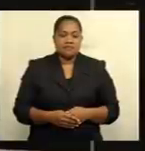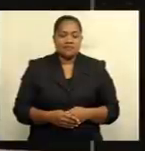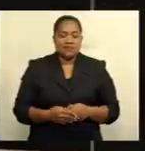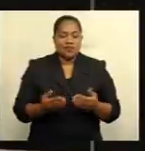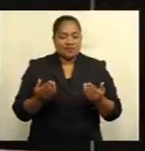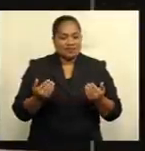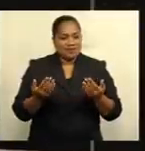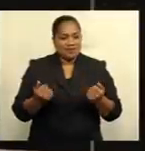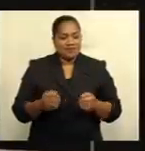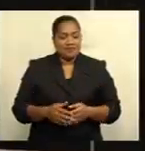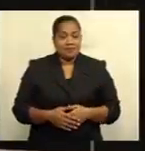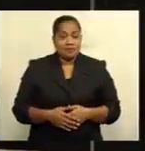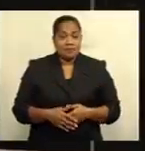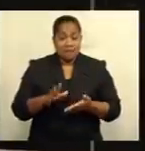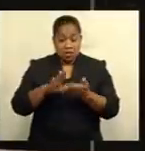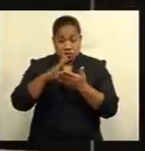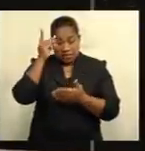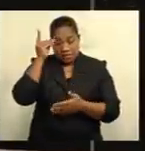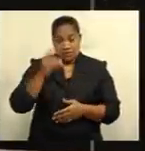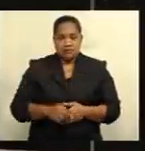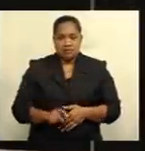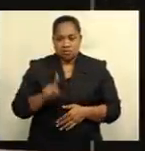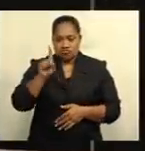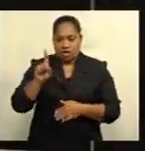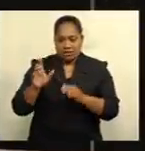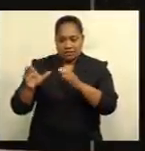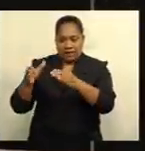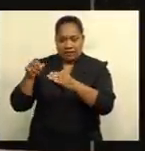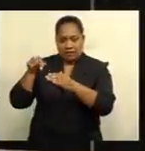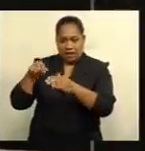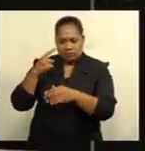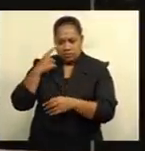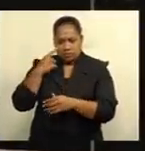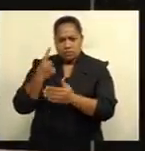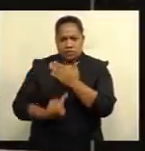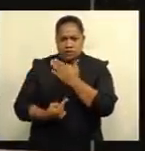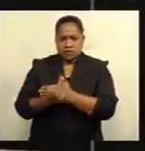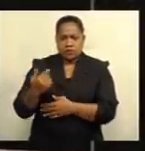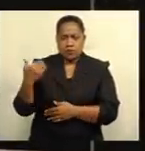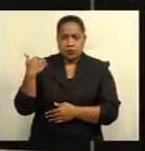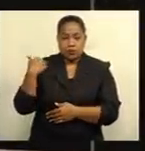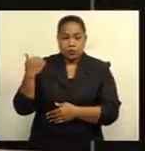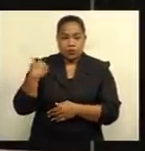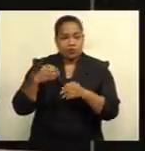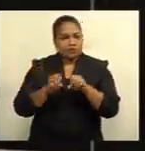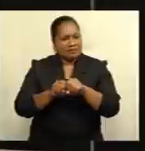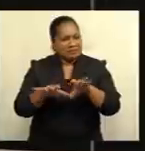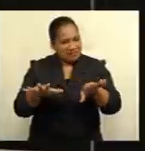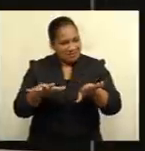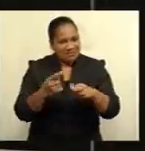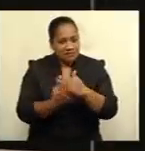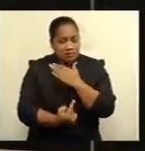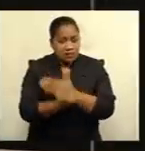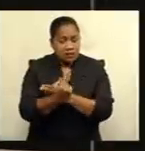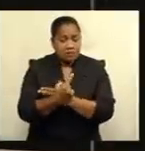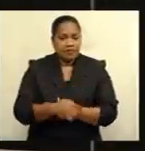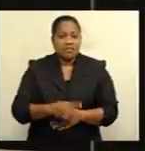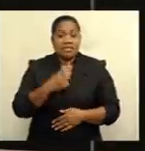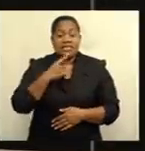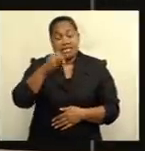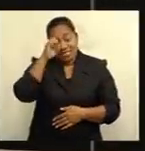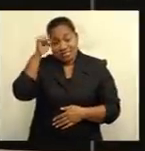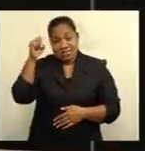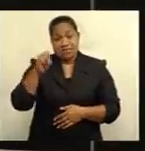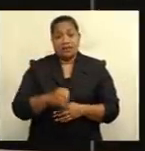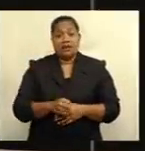Welcome back. Education is one sector that will see long-term impacts of the pandemic, says Senior Economics Officer at the Asian